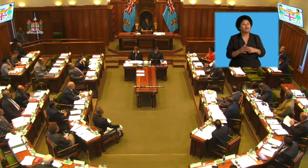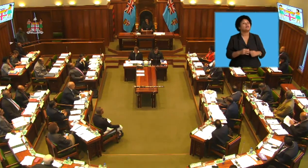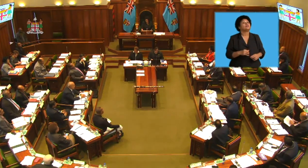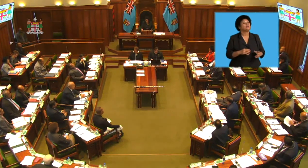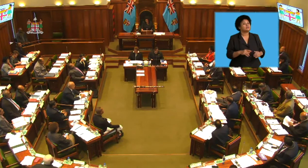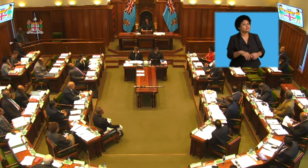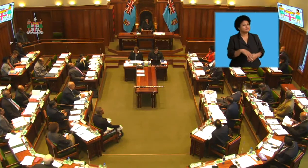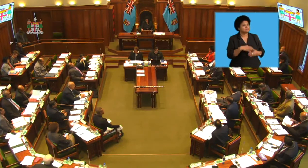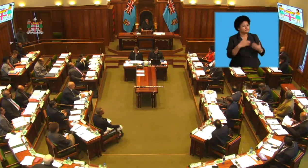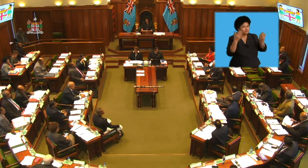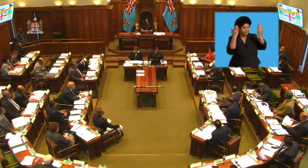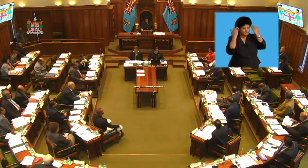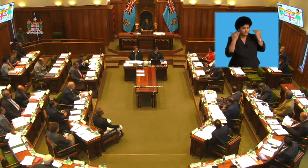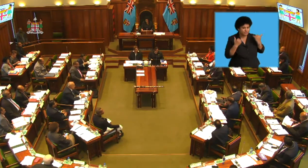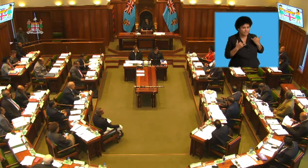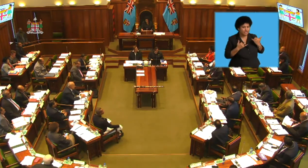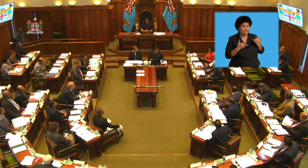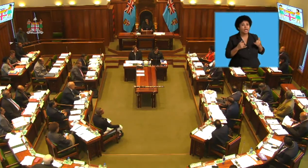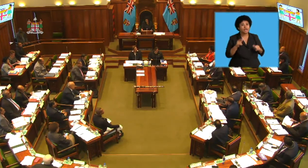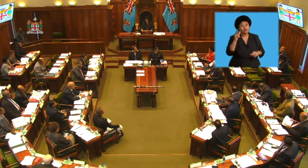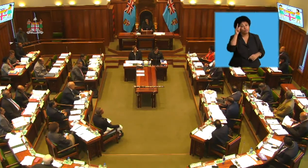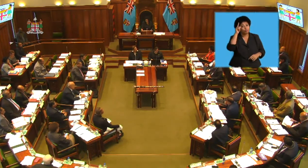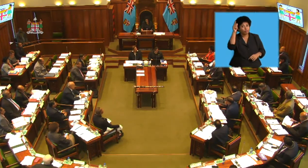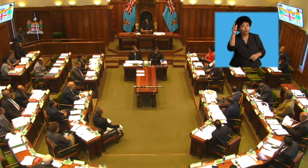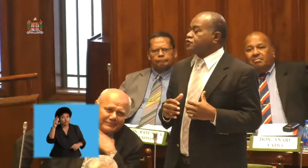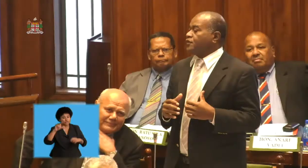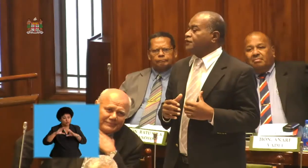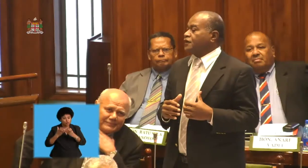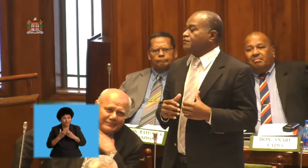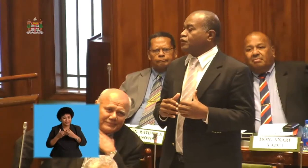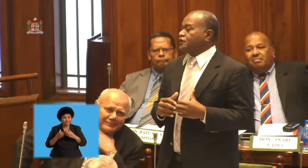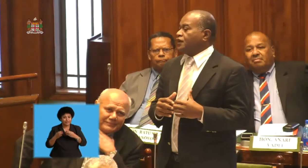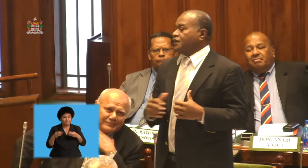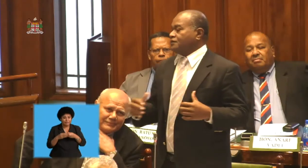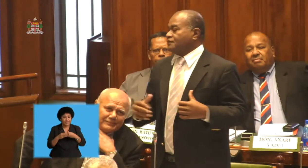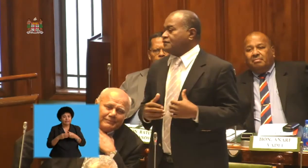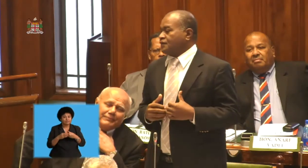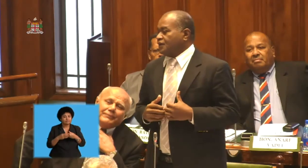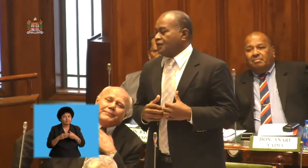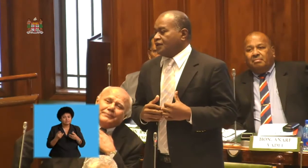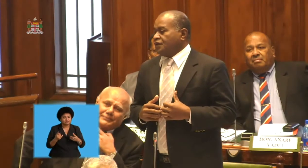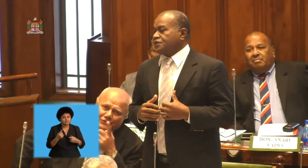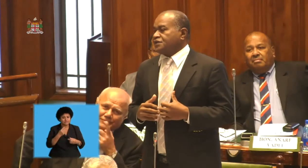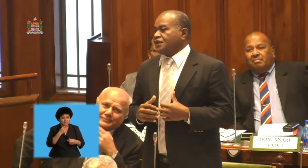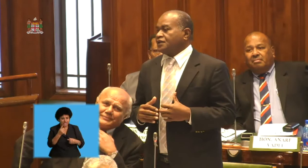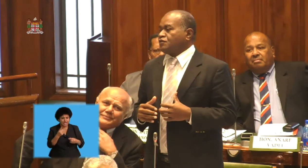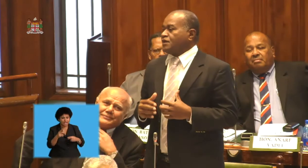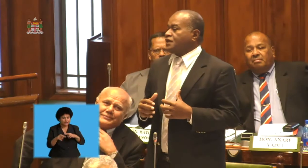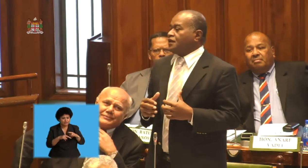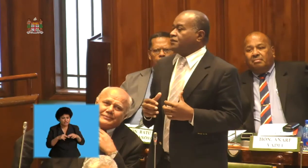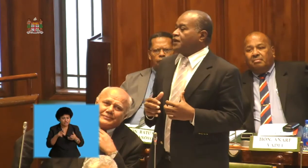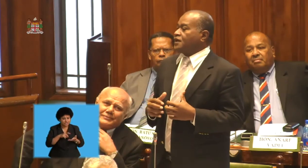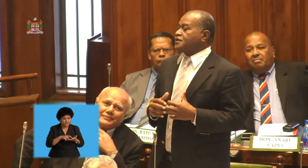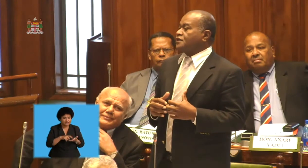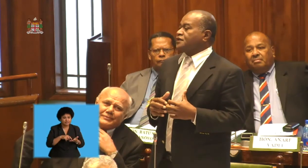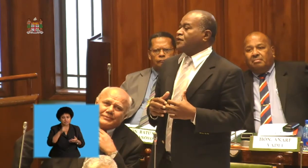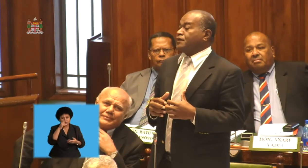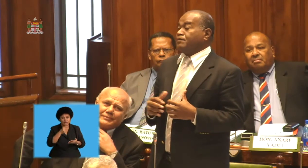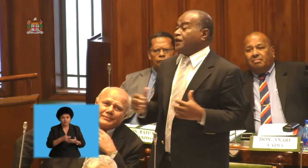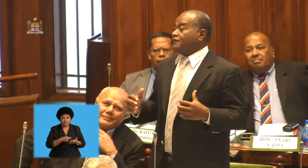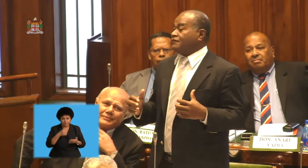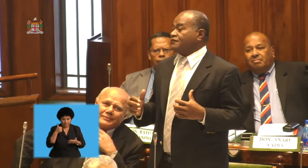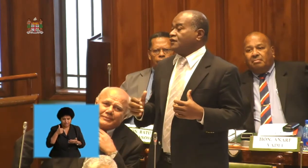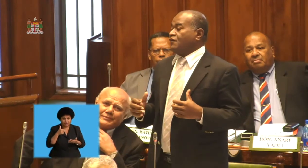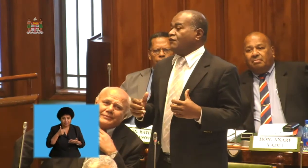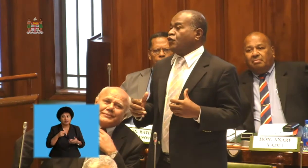said that statement that Fiji's debt is manageable, also made a very important caveat. in which he said that you must have a national development